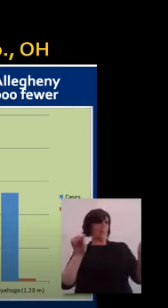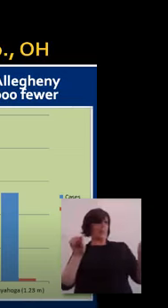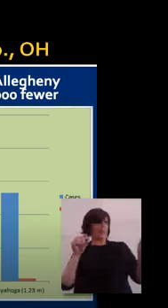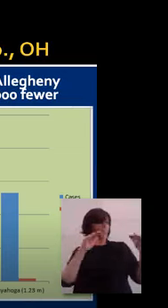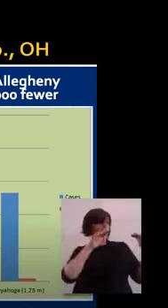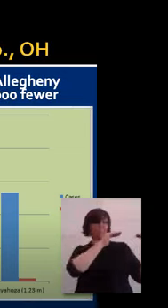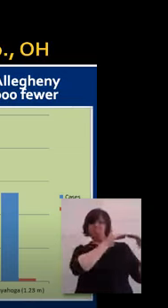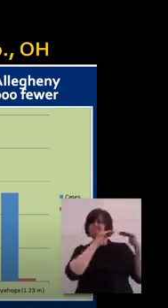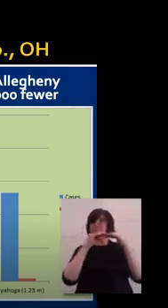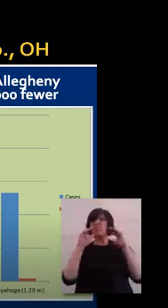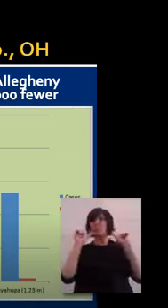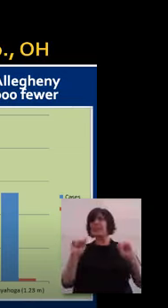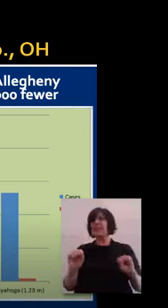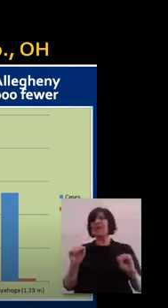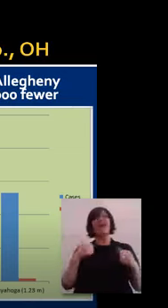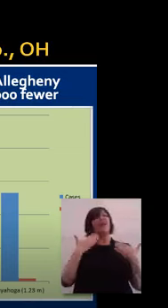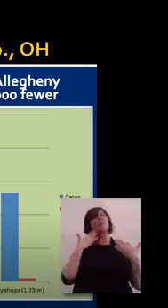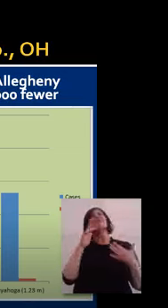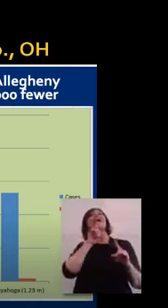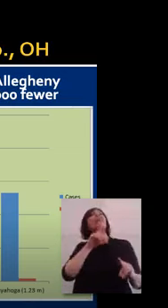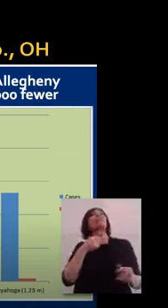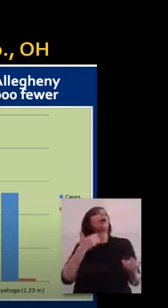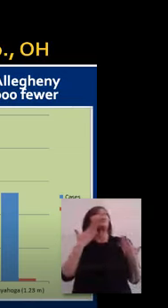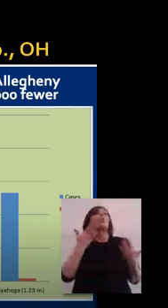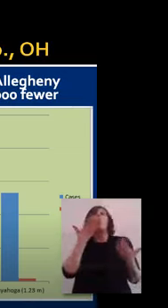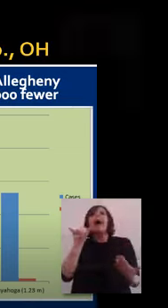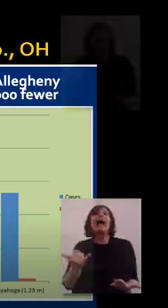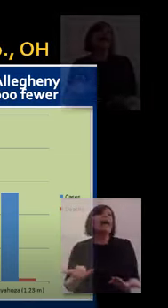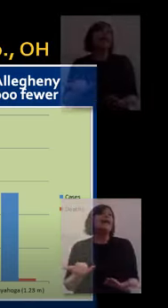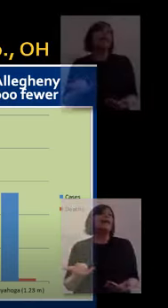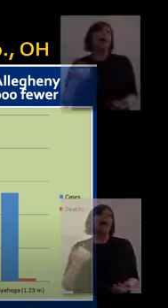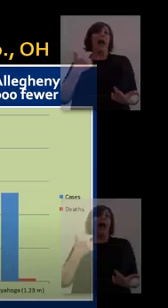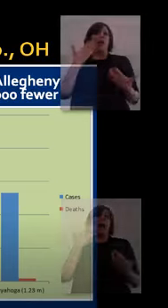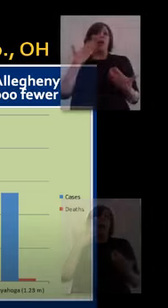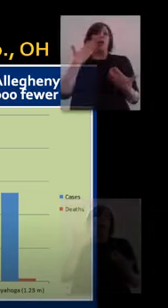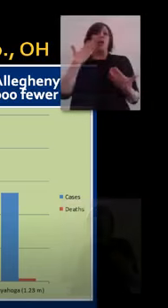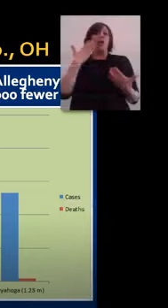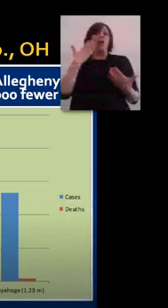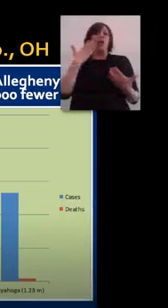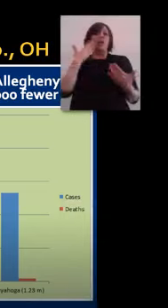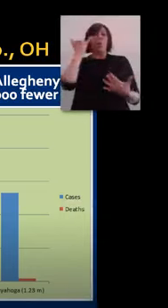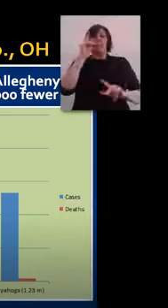the answer why. I don't know if it's an issue with people not following the rules and regulations with regards to staying at home.